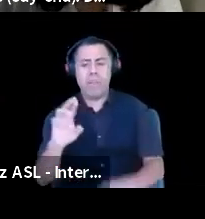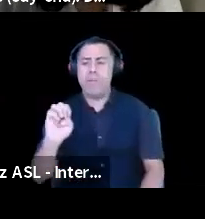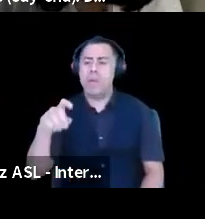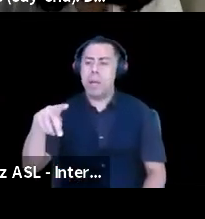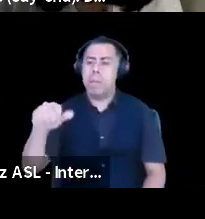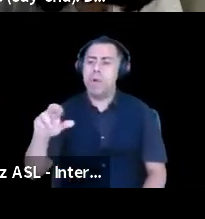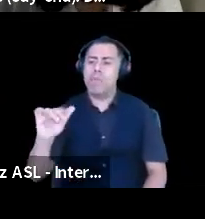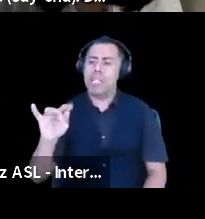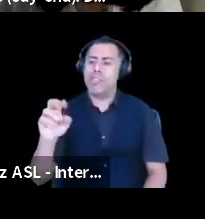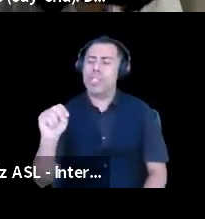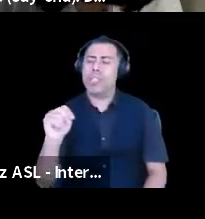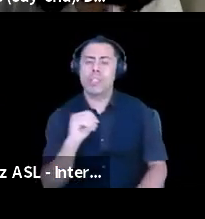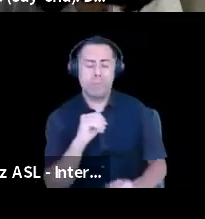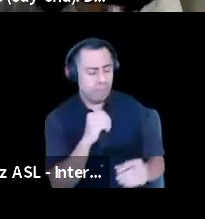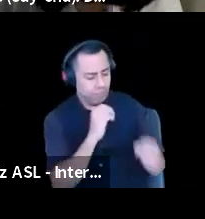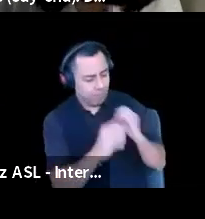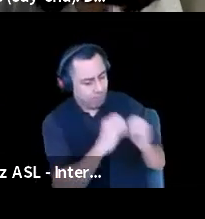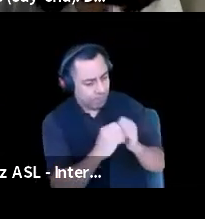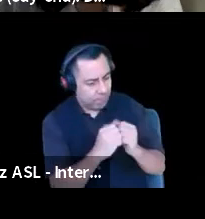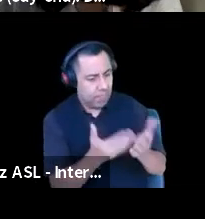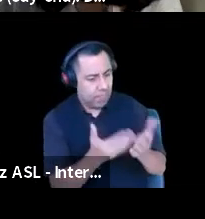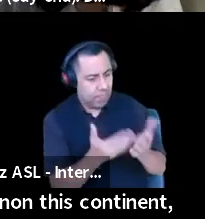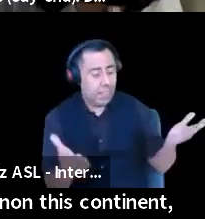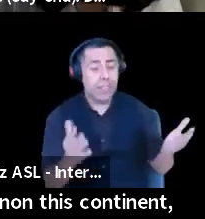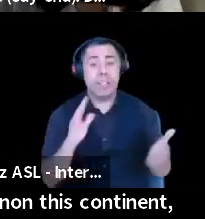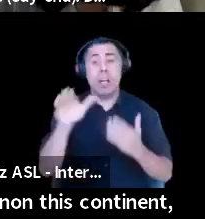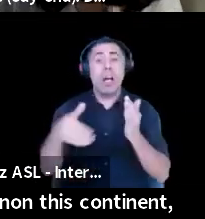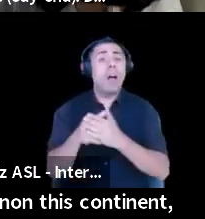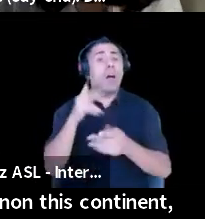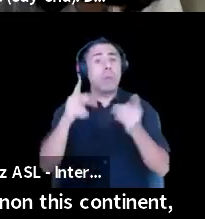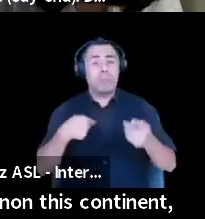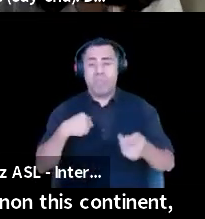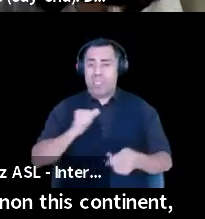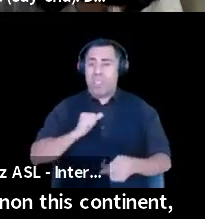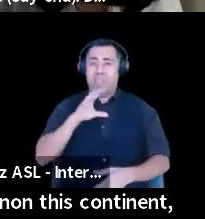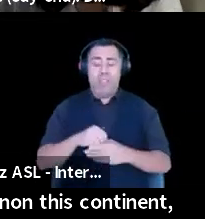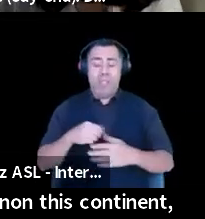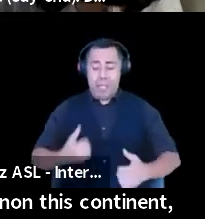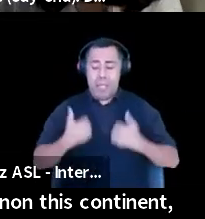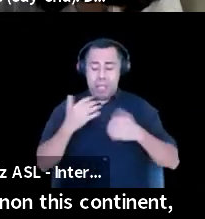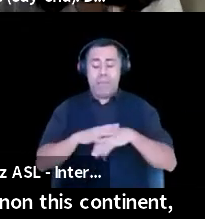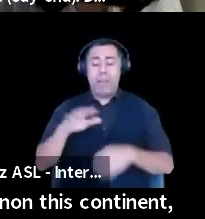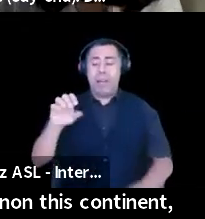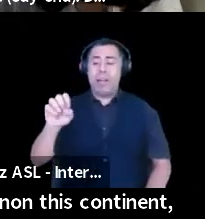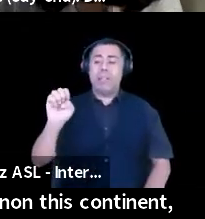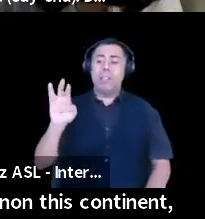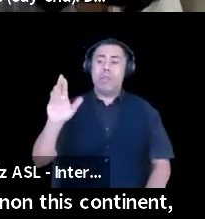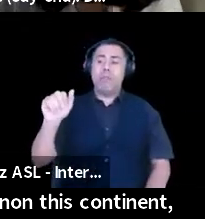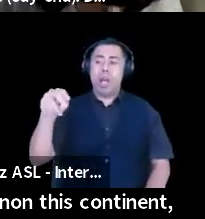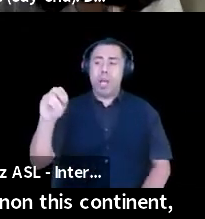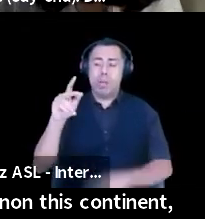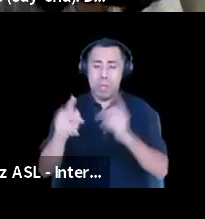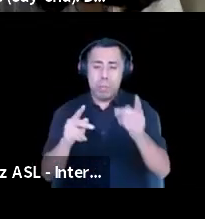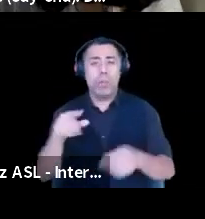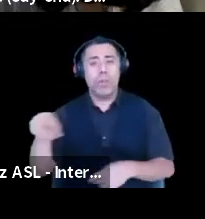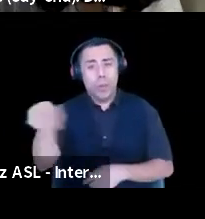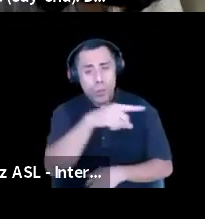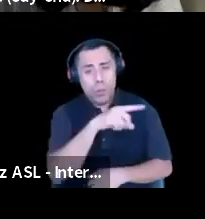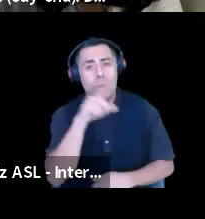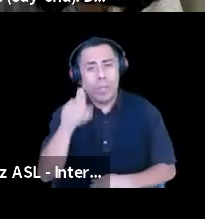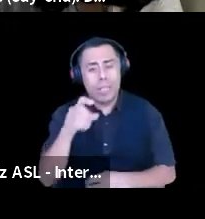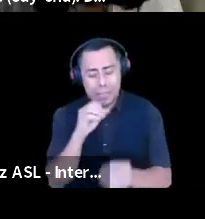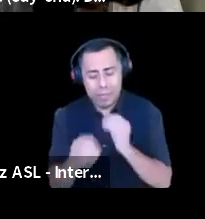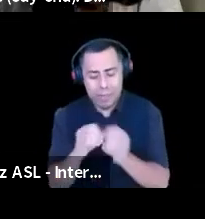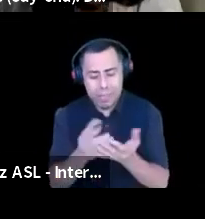living on the lands of Serrano people, need to find ways to make reparations within your capacity to the Indigenous people on whose lands you are profiting from. You